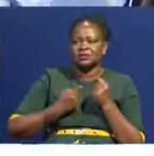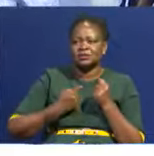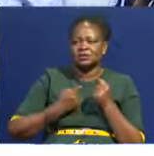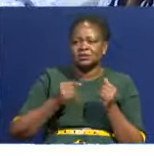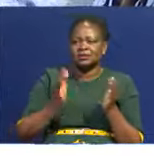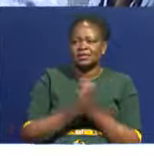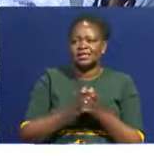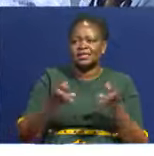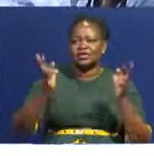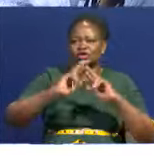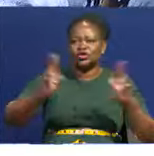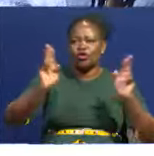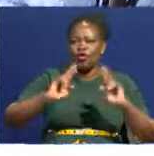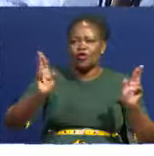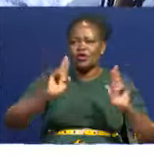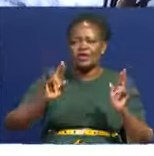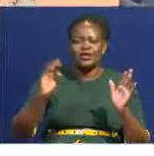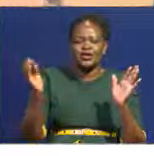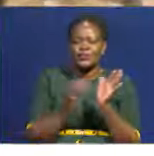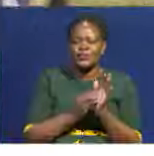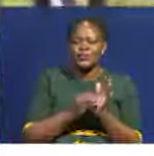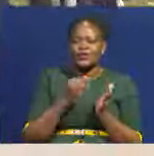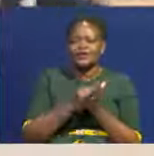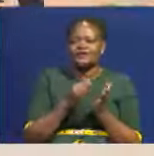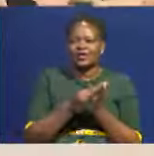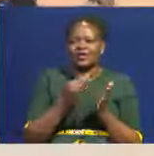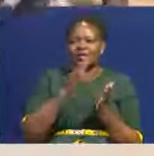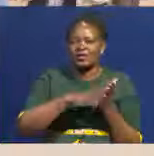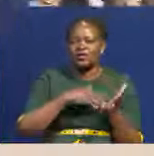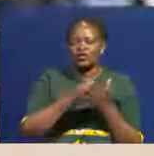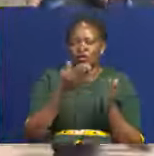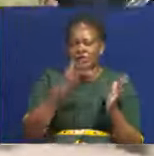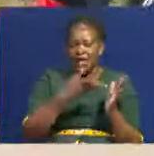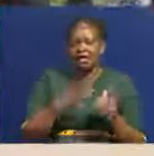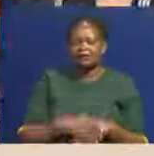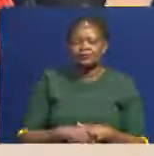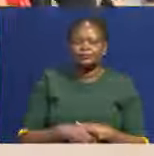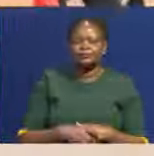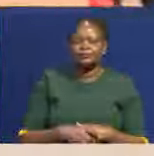Na tayari ashaka kwa fee structure. John Kahiro, Prime Edition.